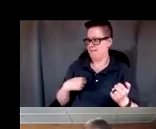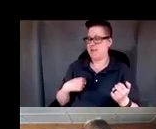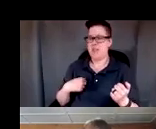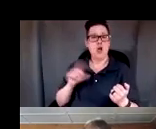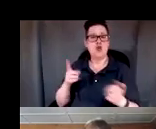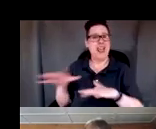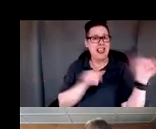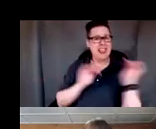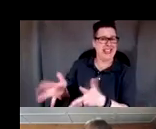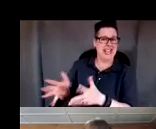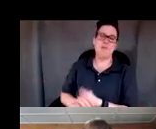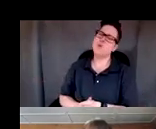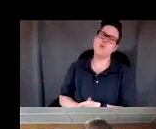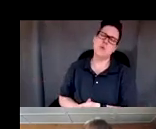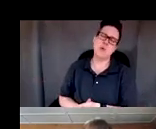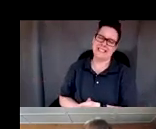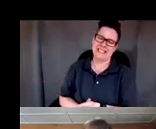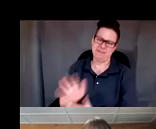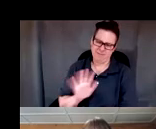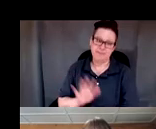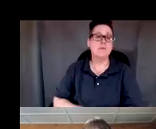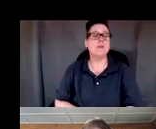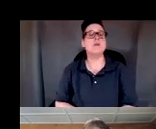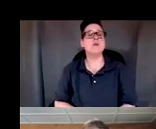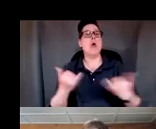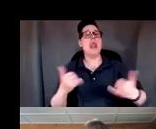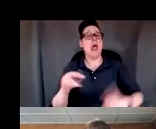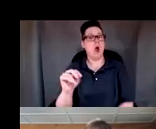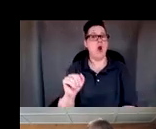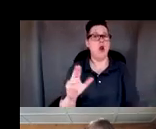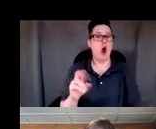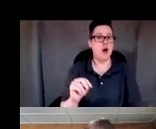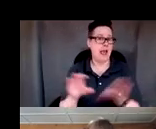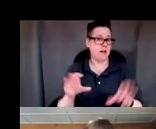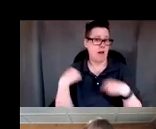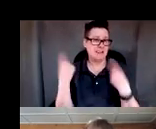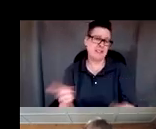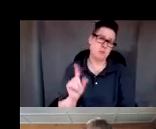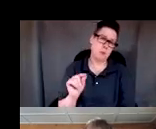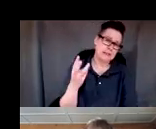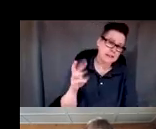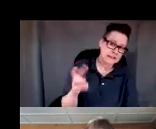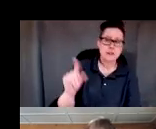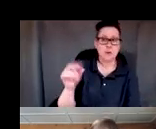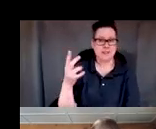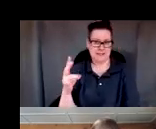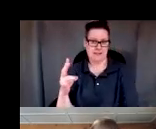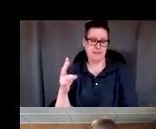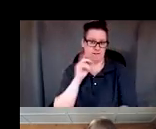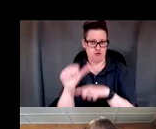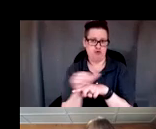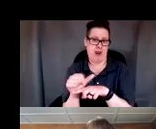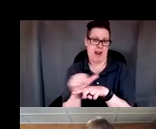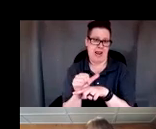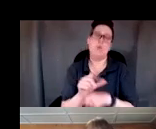So we have been doing Narcan now since approximately 2016, 2017, when we started training. Well, 16, we